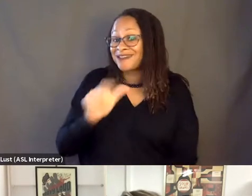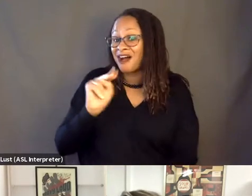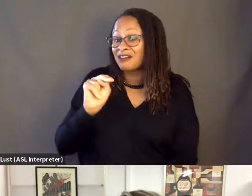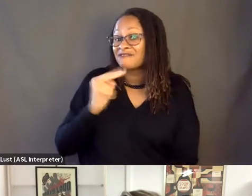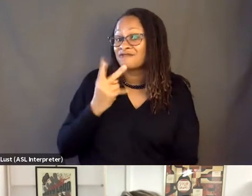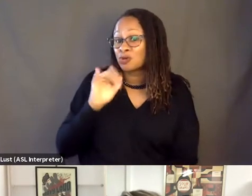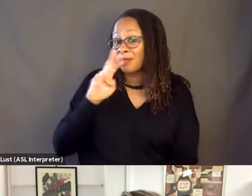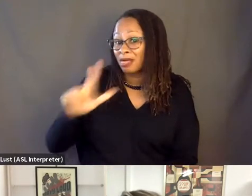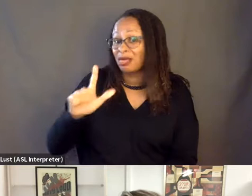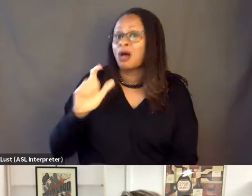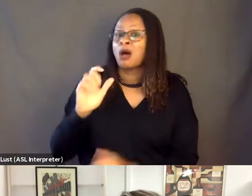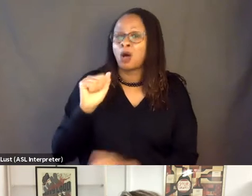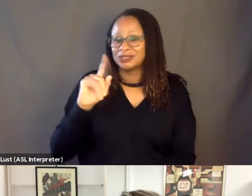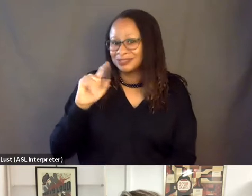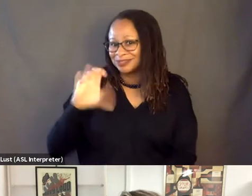person